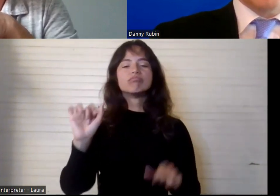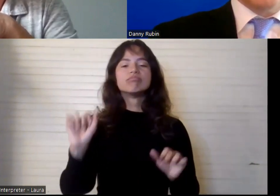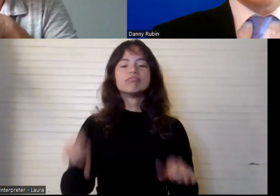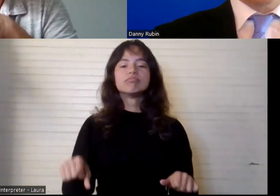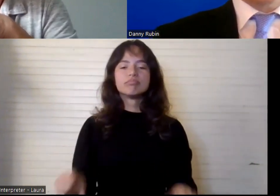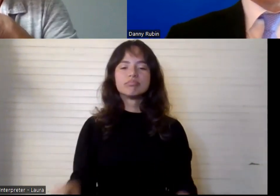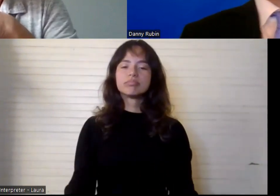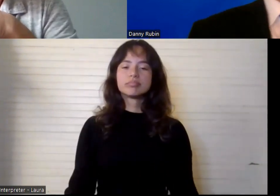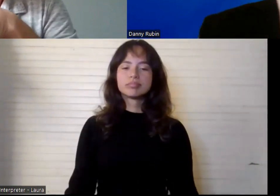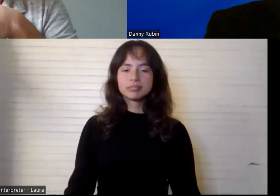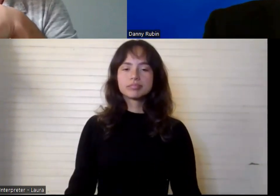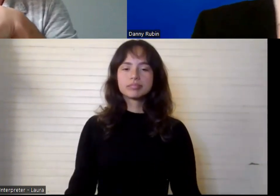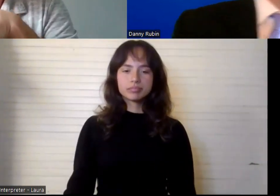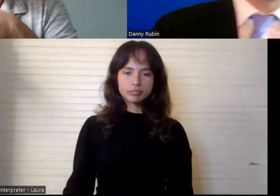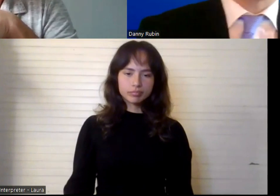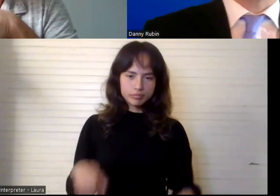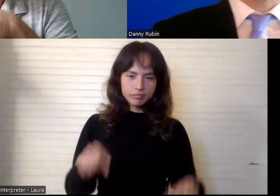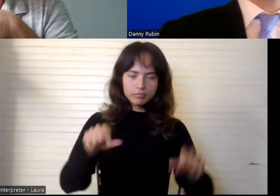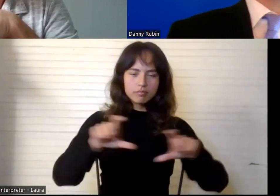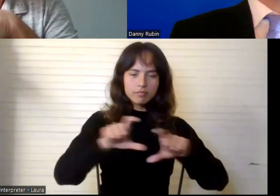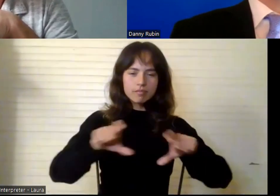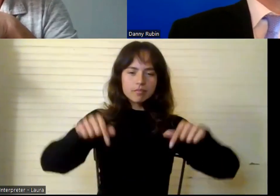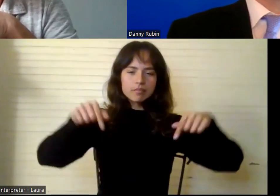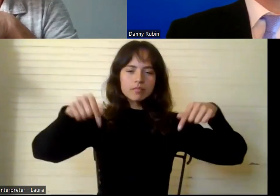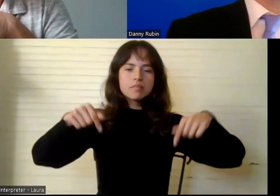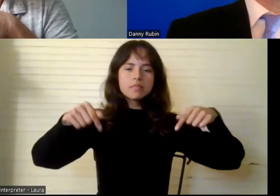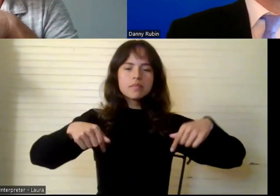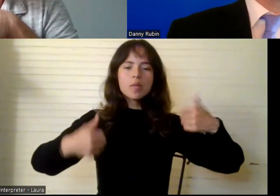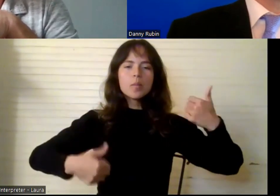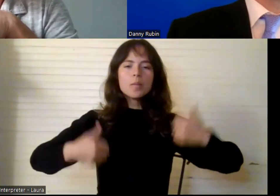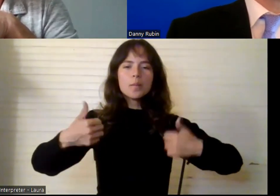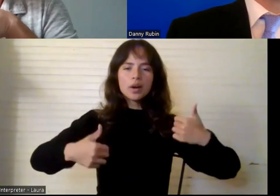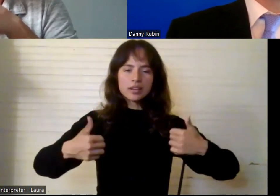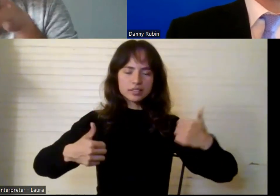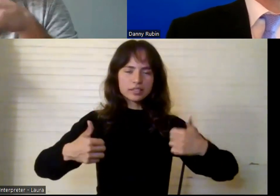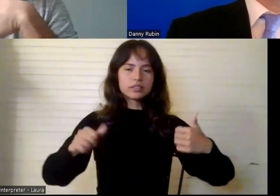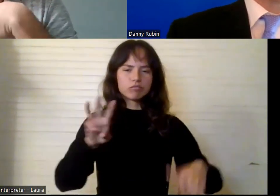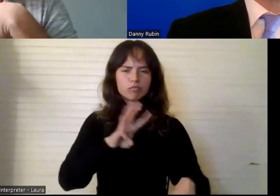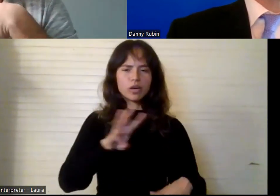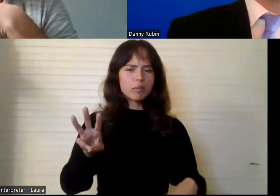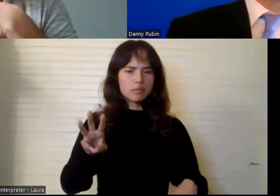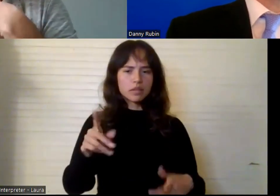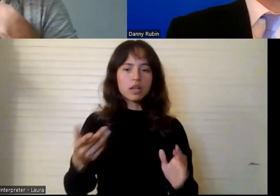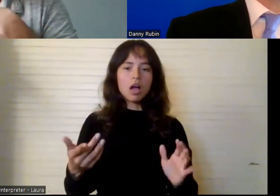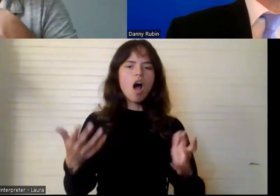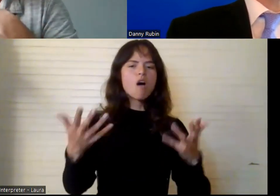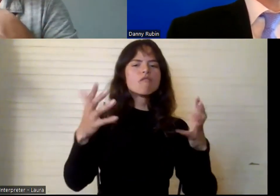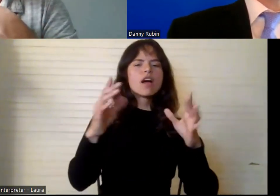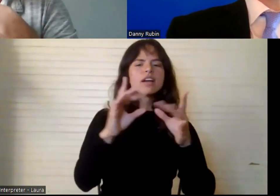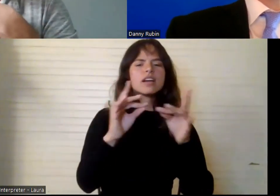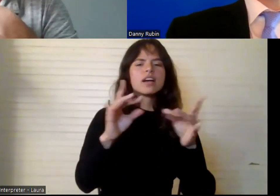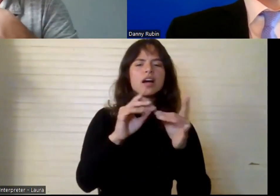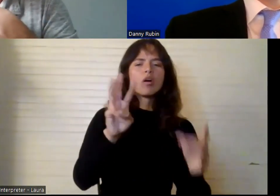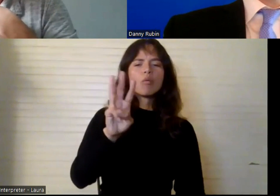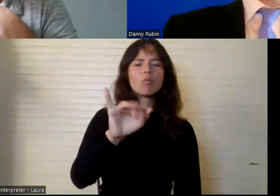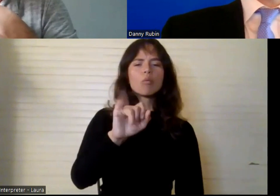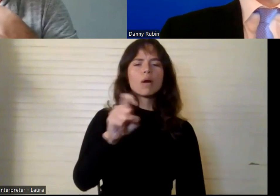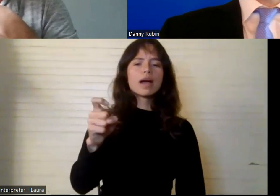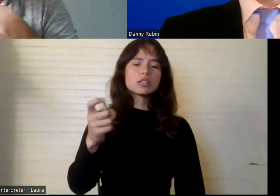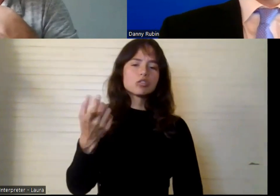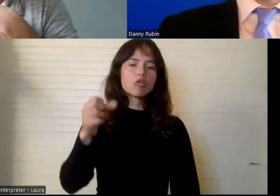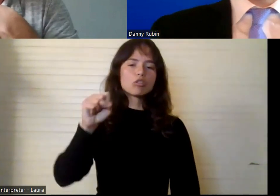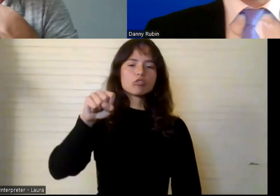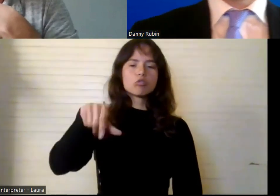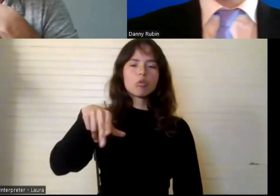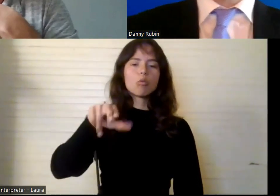place to start. And, you know, I mentioned earlier Wix and Squarespace. Those are really like, there's not a lot of development or design that